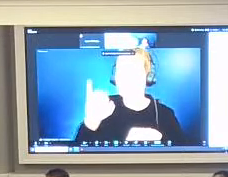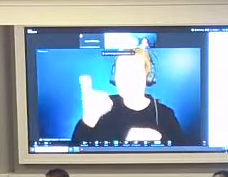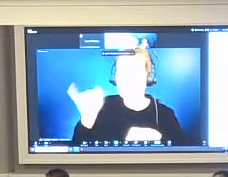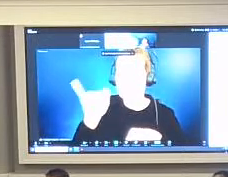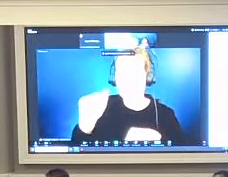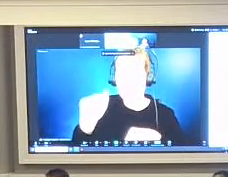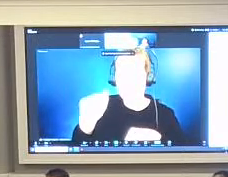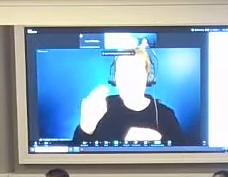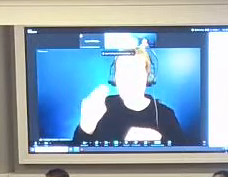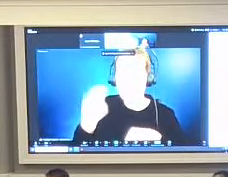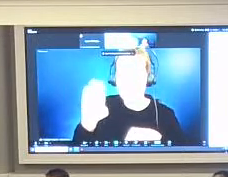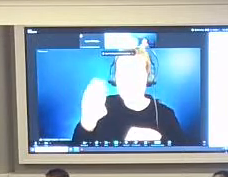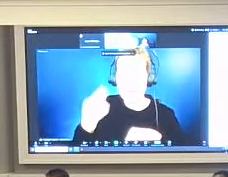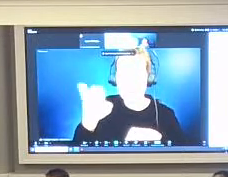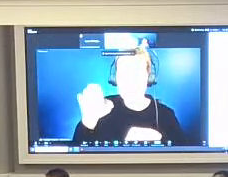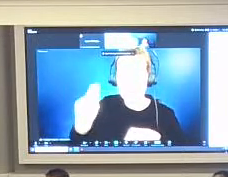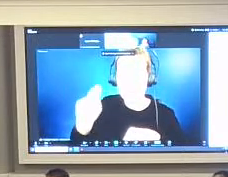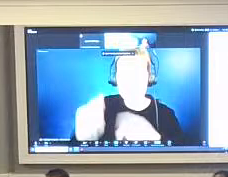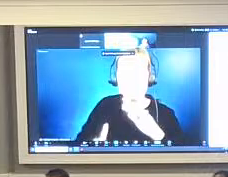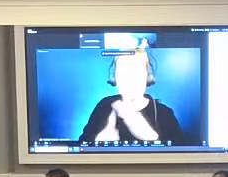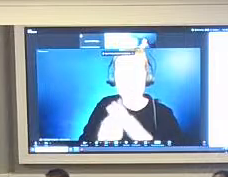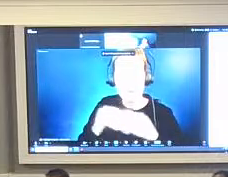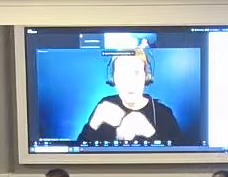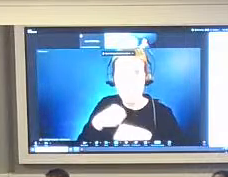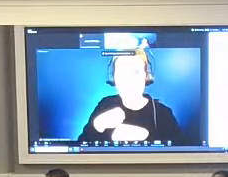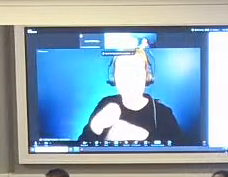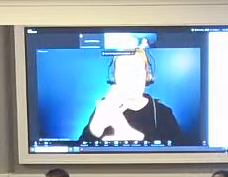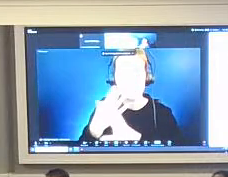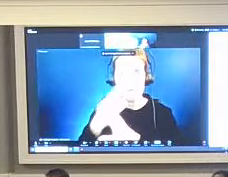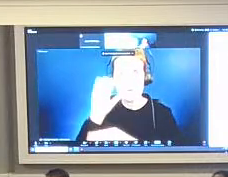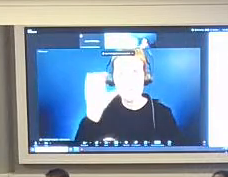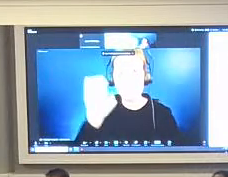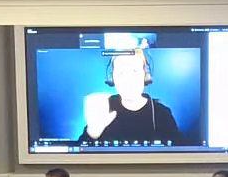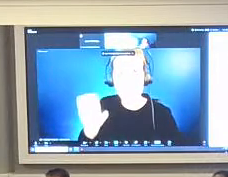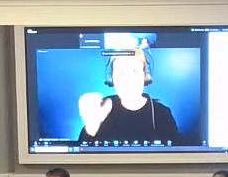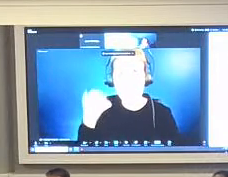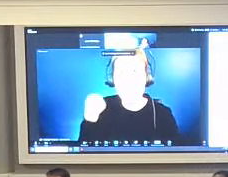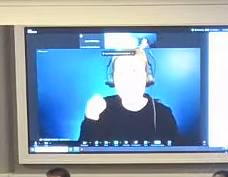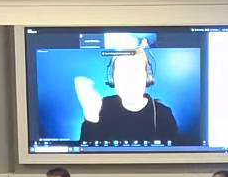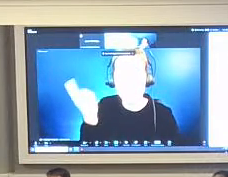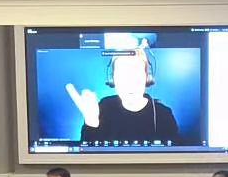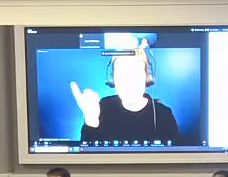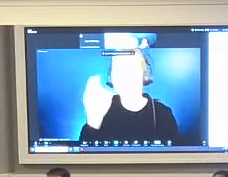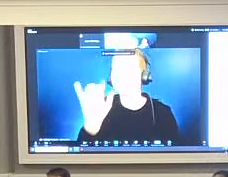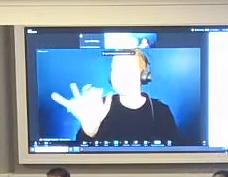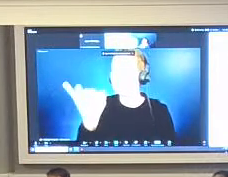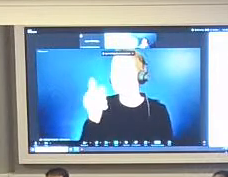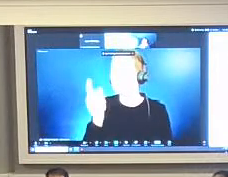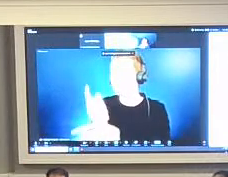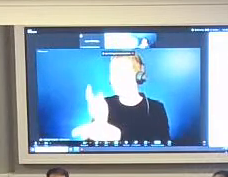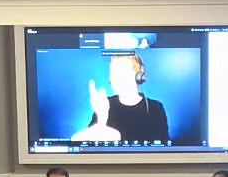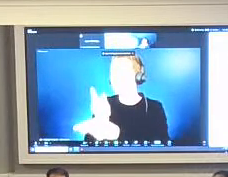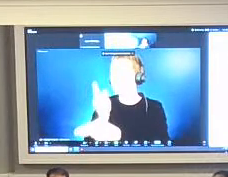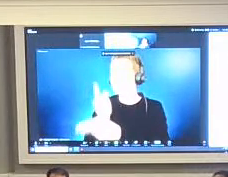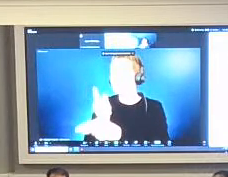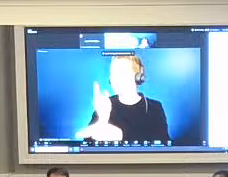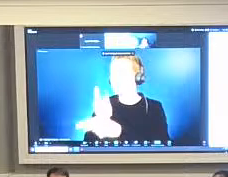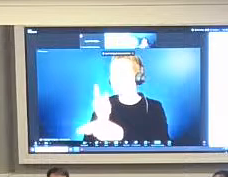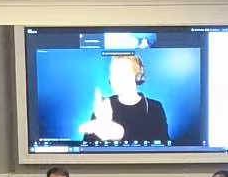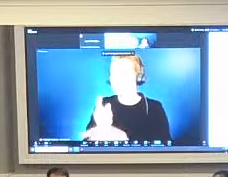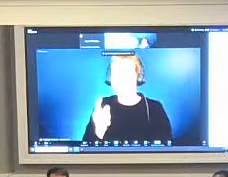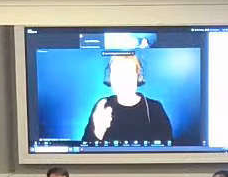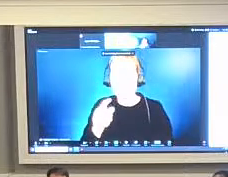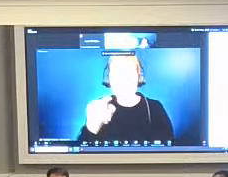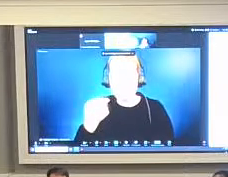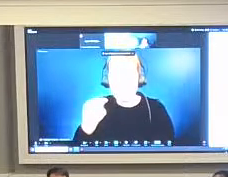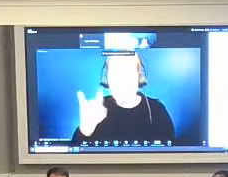Like, Over the Zoom, beginning that's of the right, it was year. not in person. Deja showed up over Zoom. Deja showed up over Zoom. And she's also sent me some